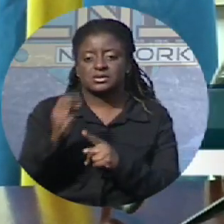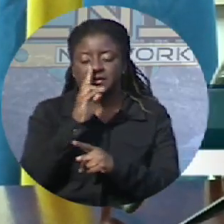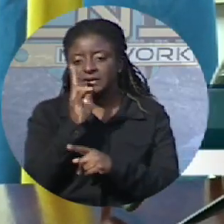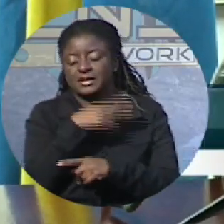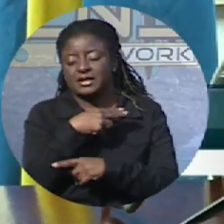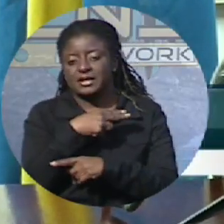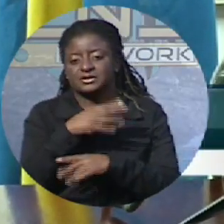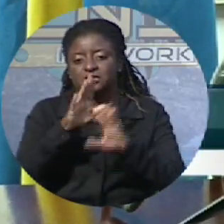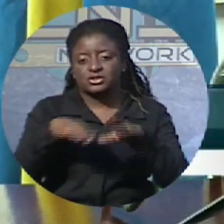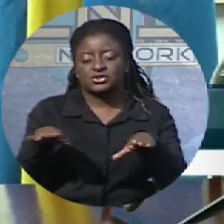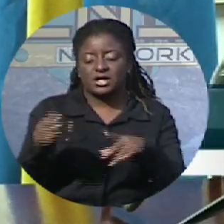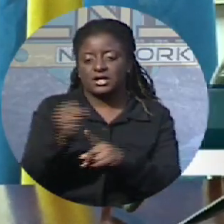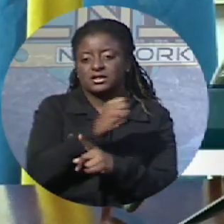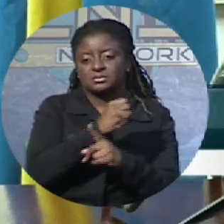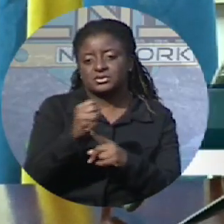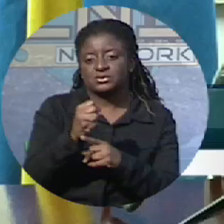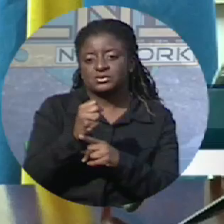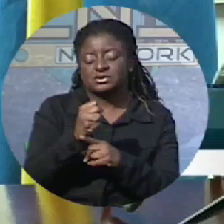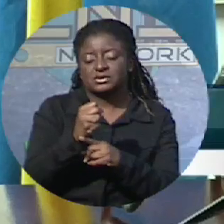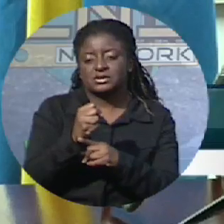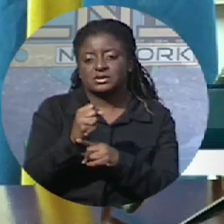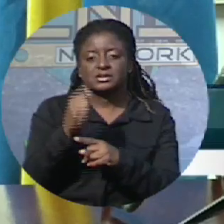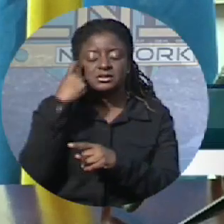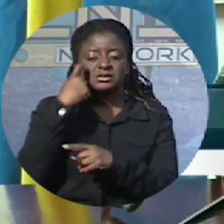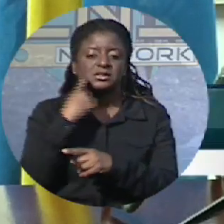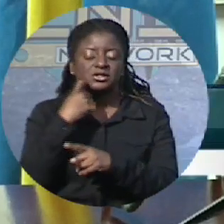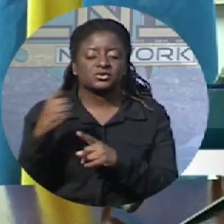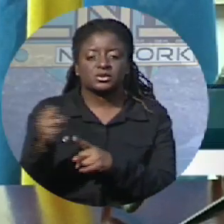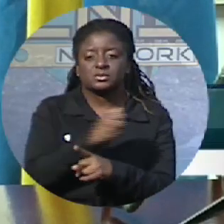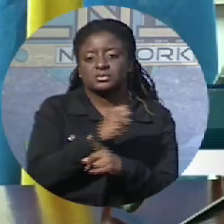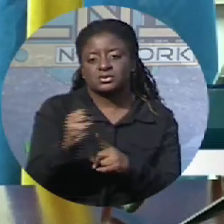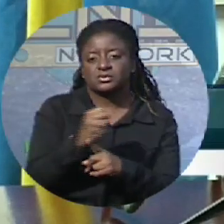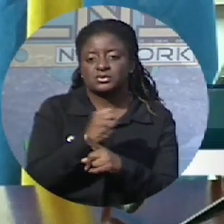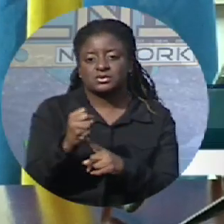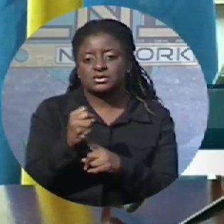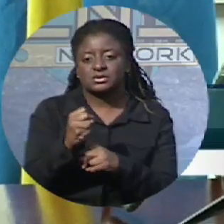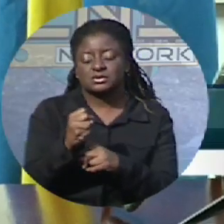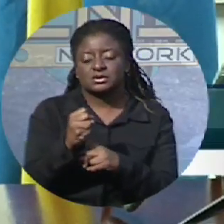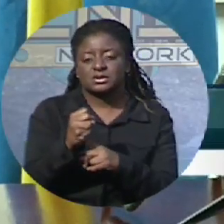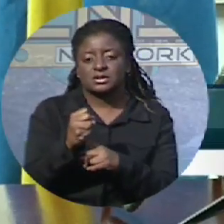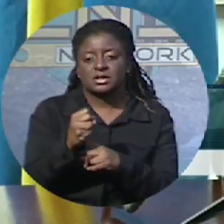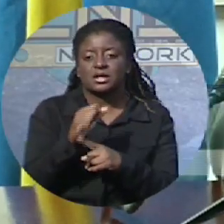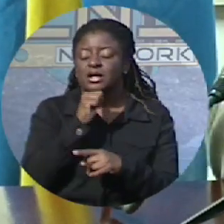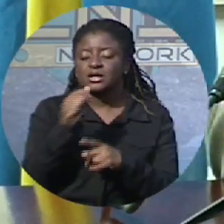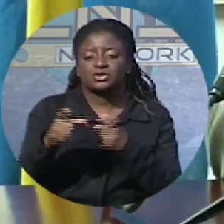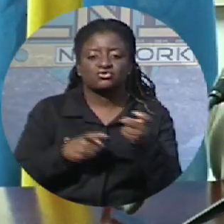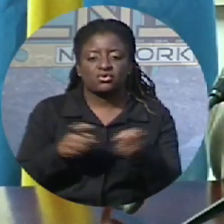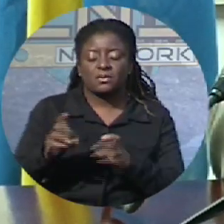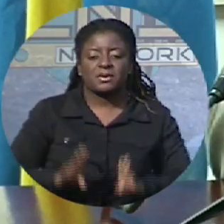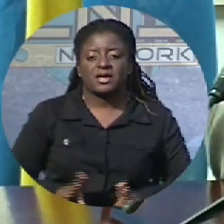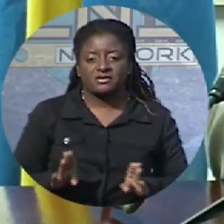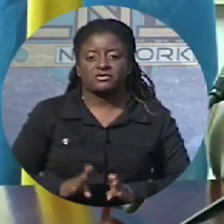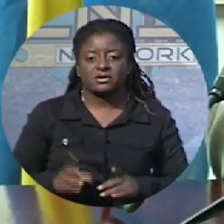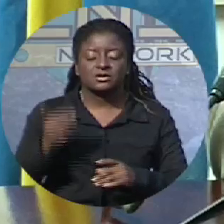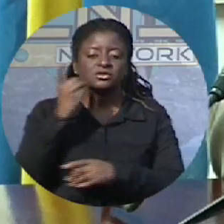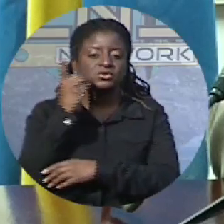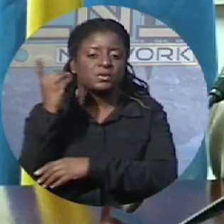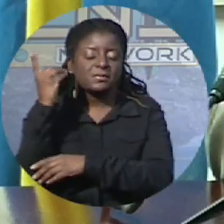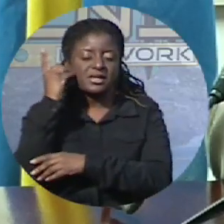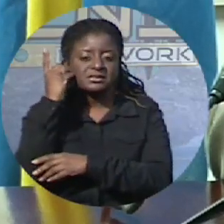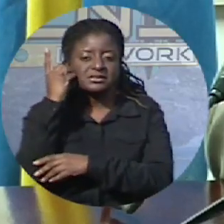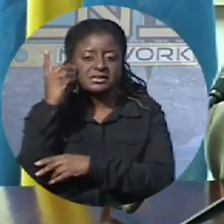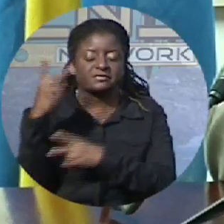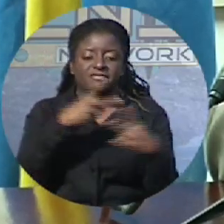sexual abuse, uncontrollable behavior by teenagers, domestic violence, and of course